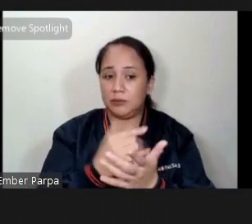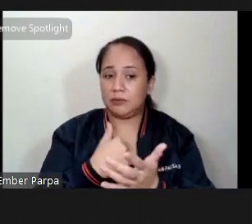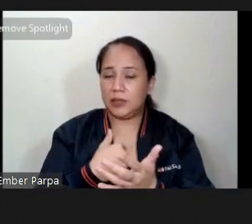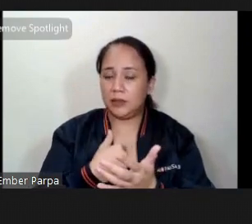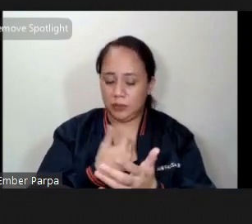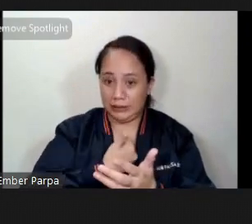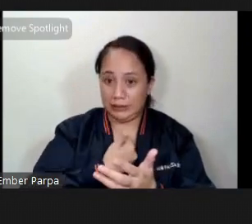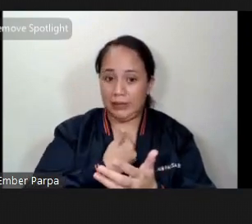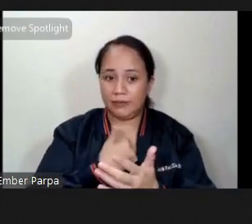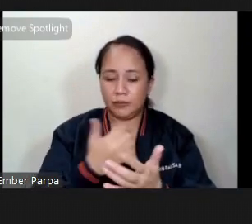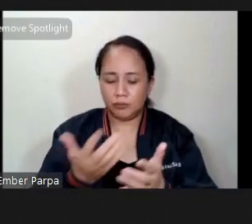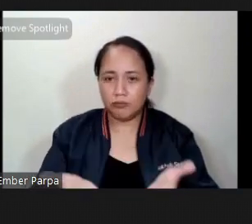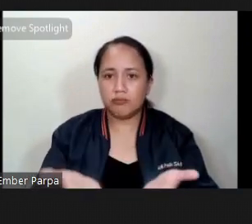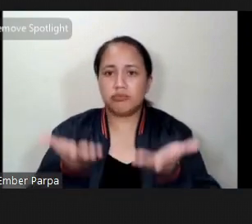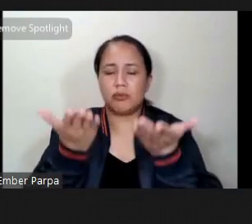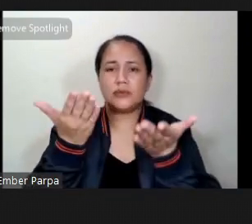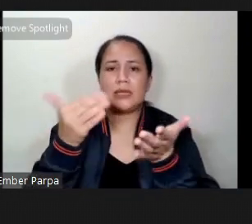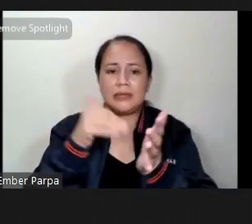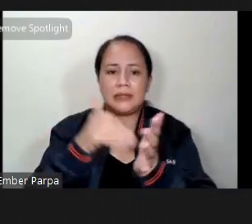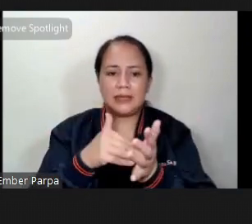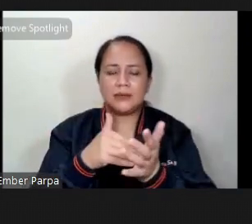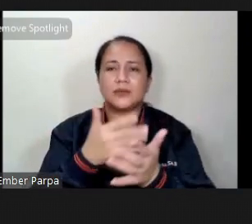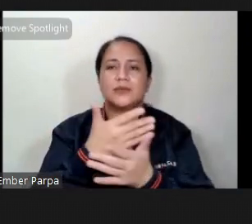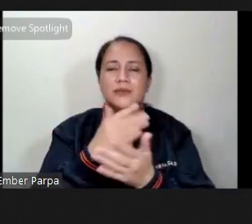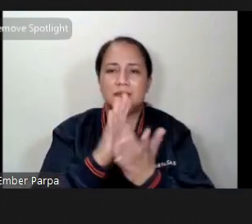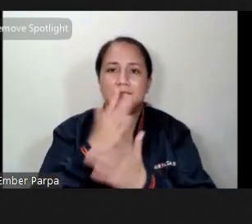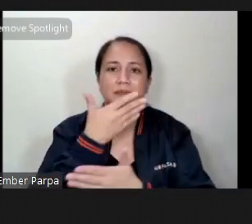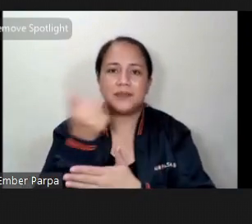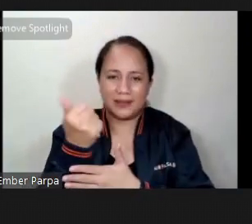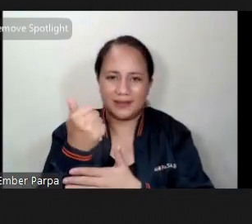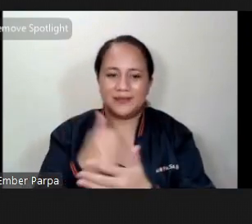myself to rise up again and to be better.